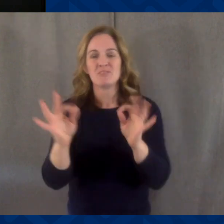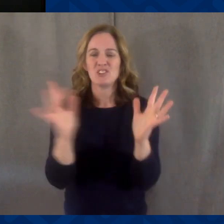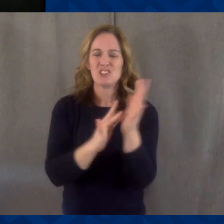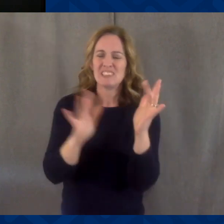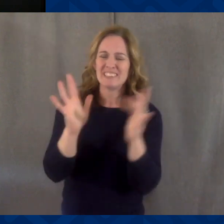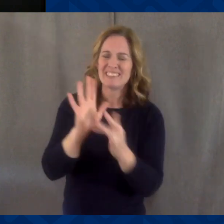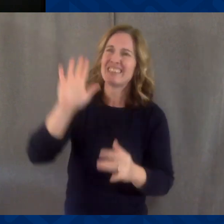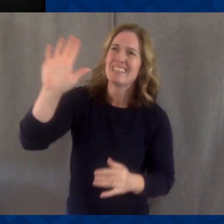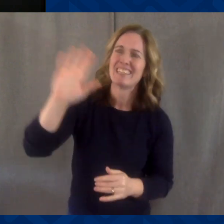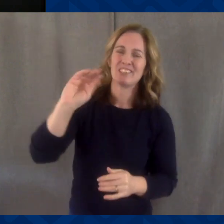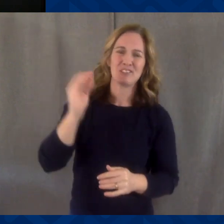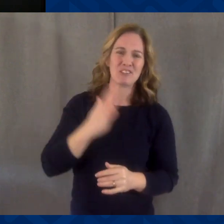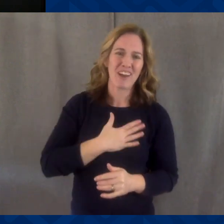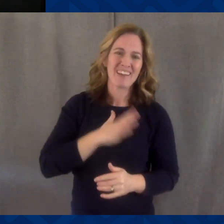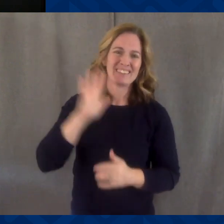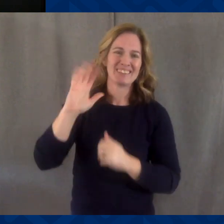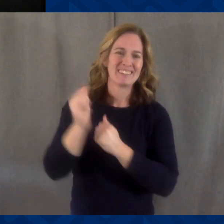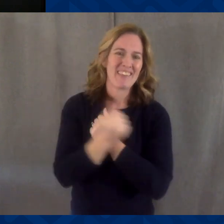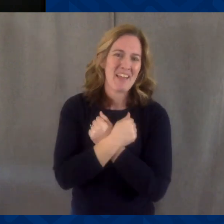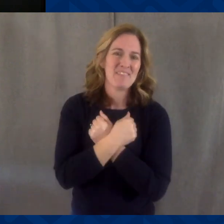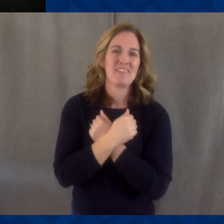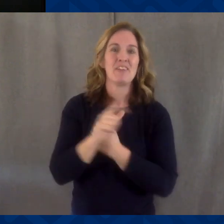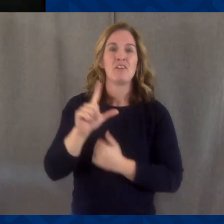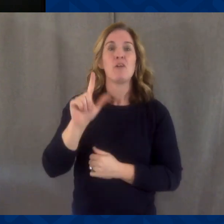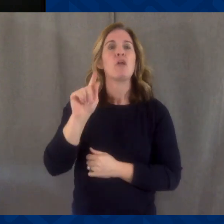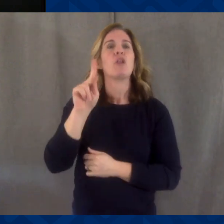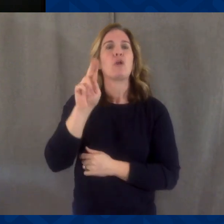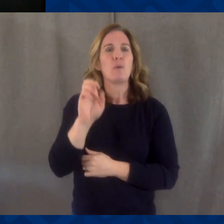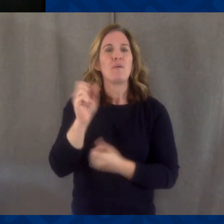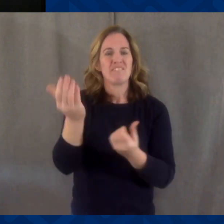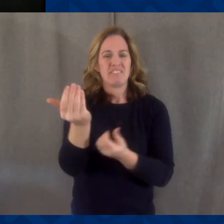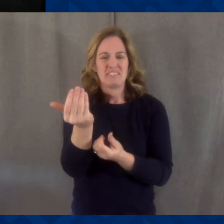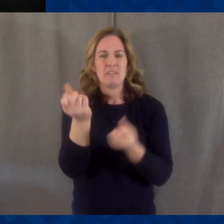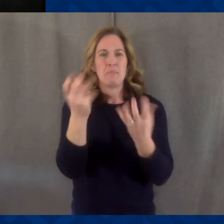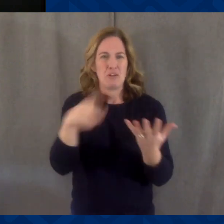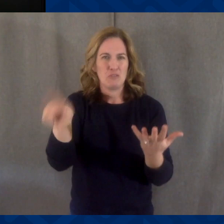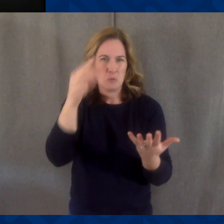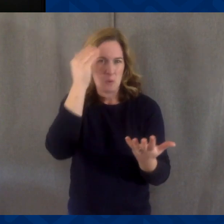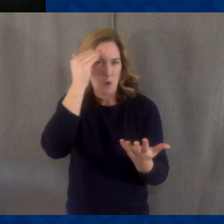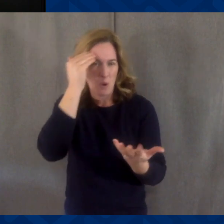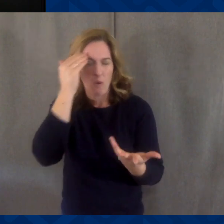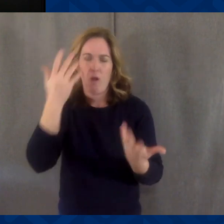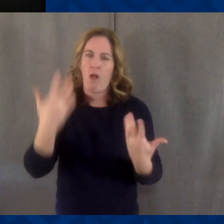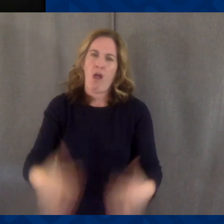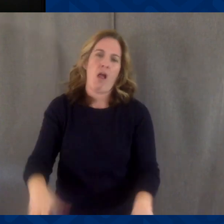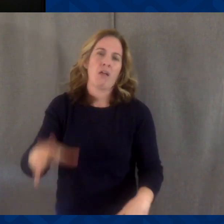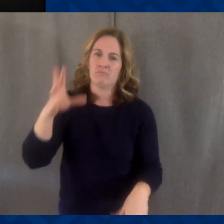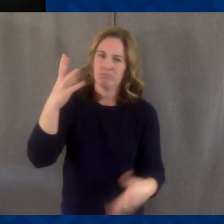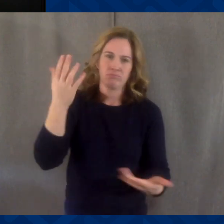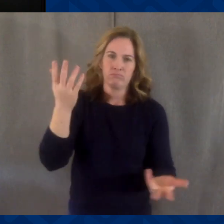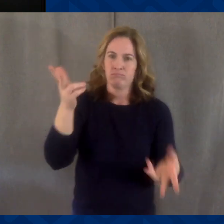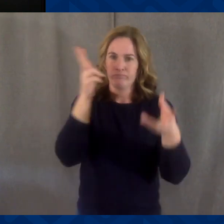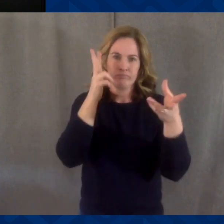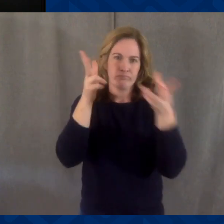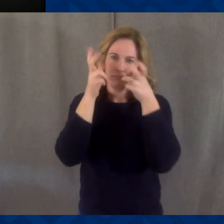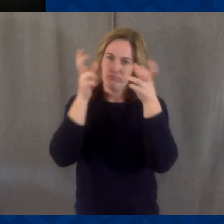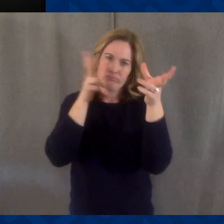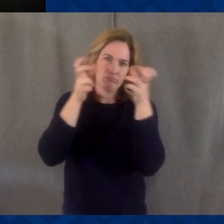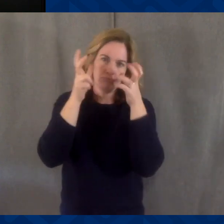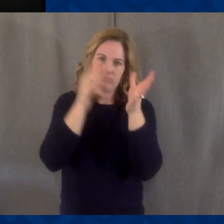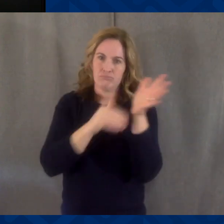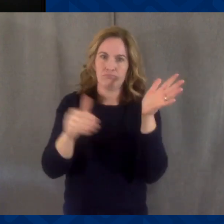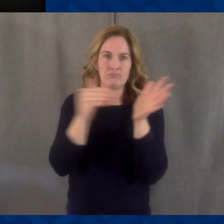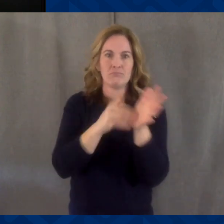It's a well-worn passage of Scripture, Luke 15. You're probably familiar with it. Many people refer to it as the parable of the prodigal son. I like to think of